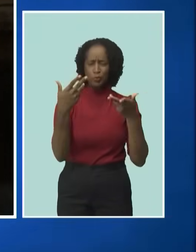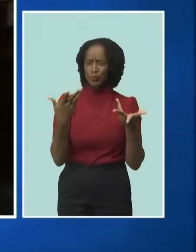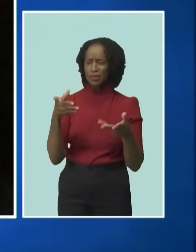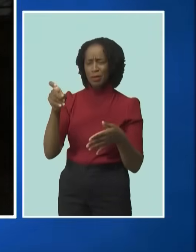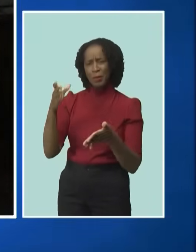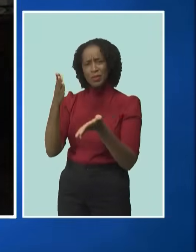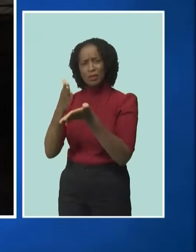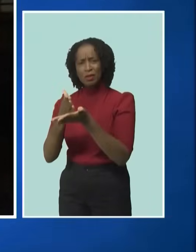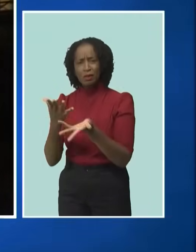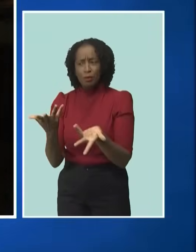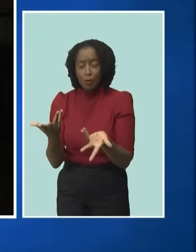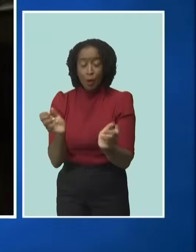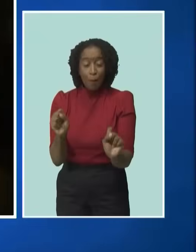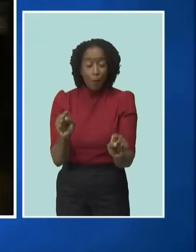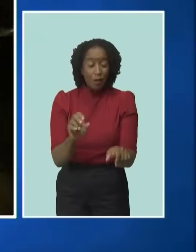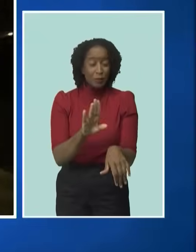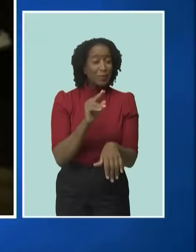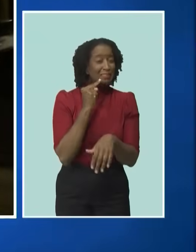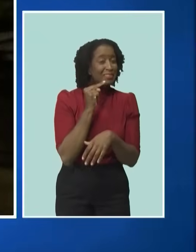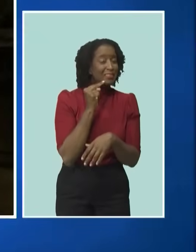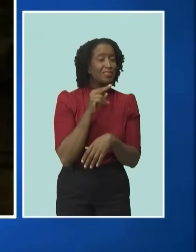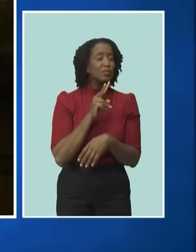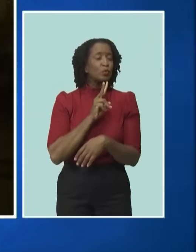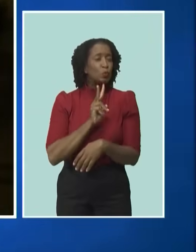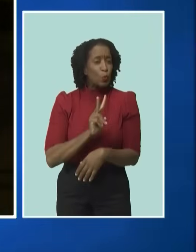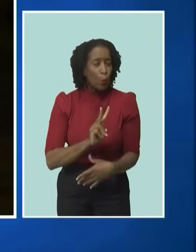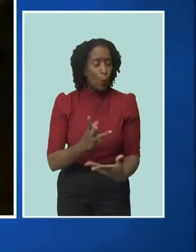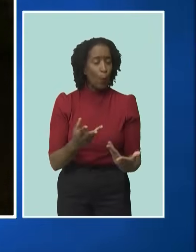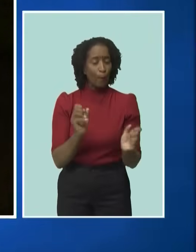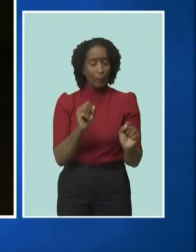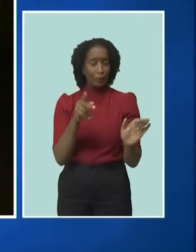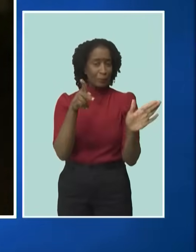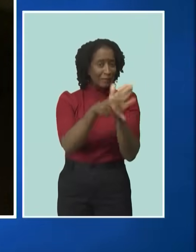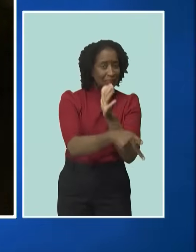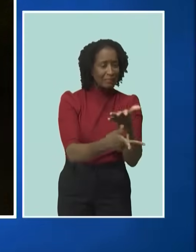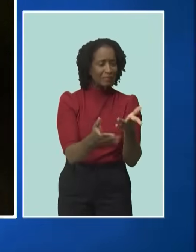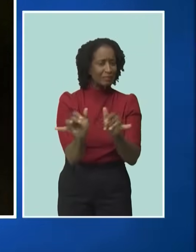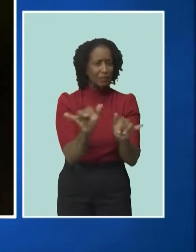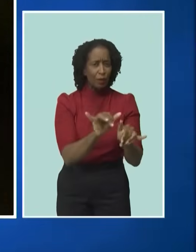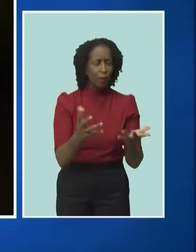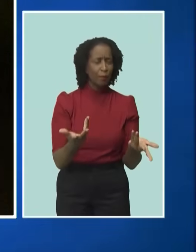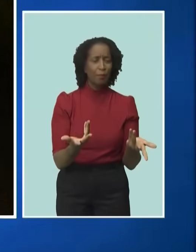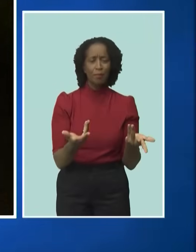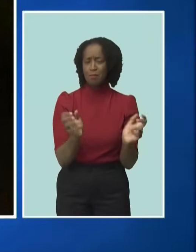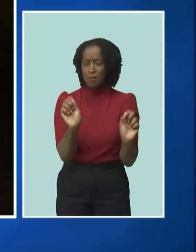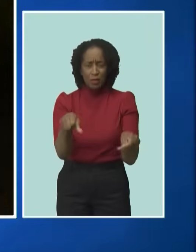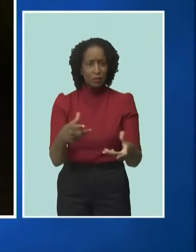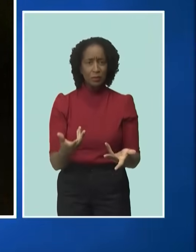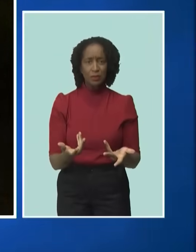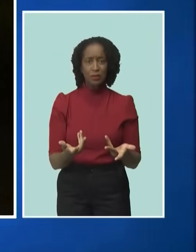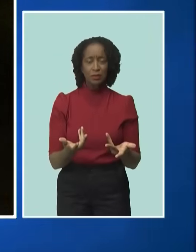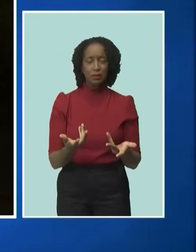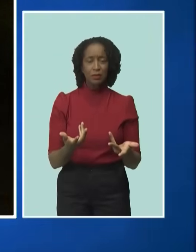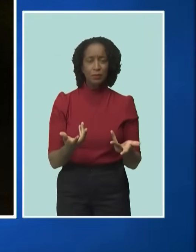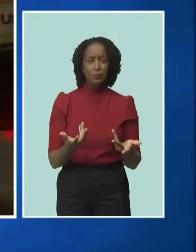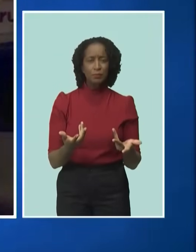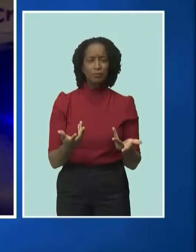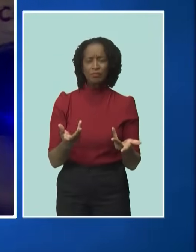lost our niece, this 2-year-old baby. We could have lost her. And when